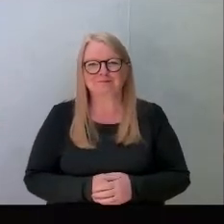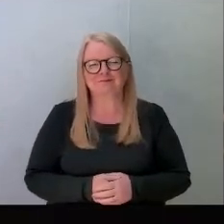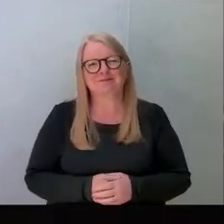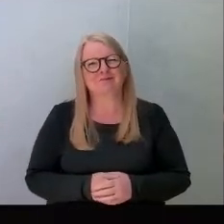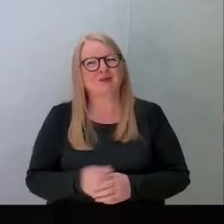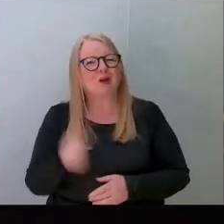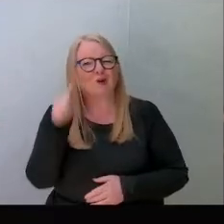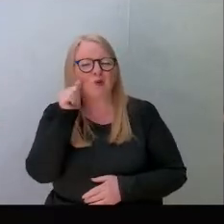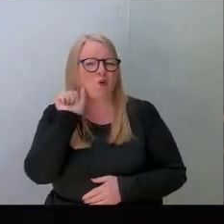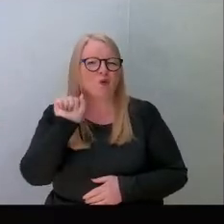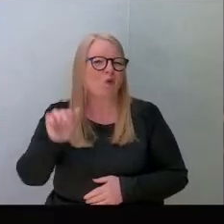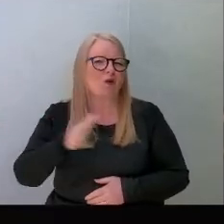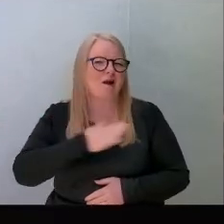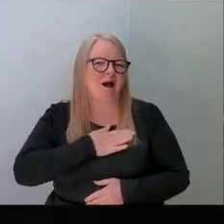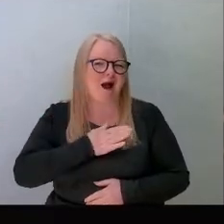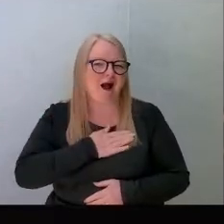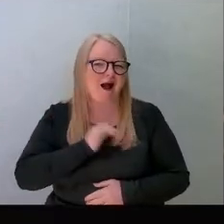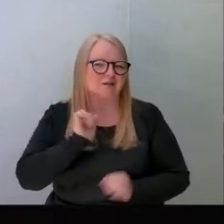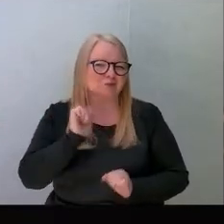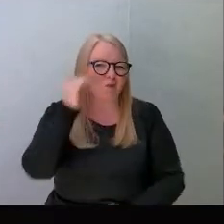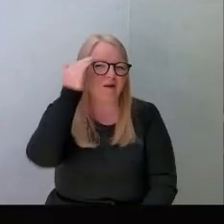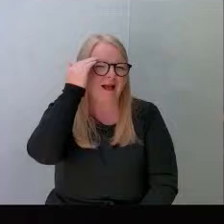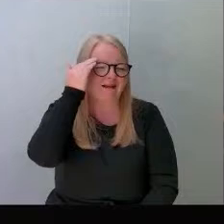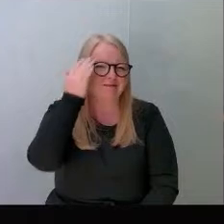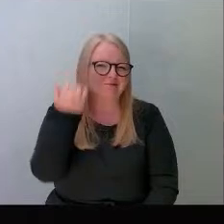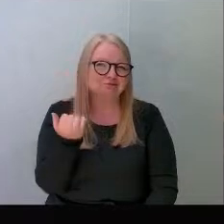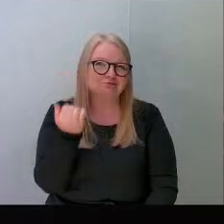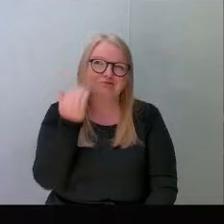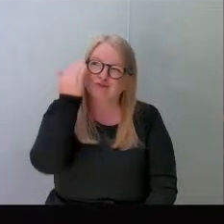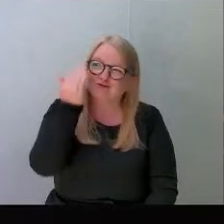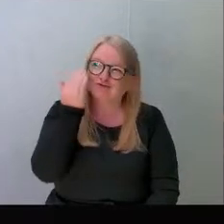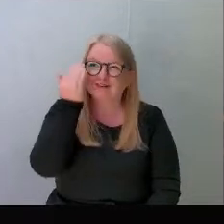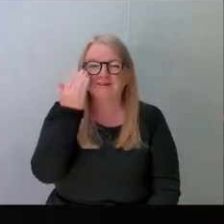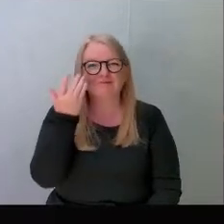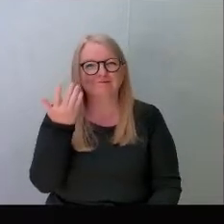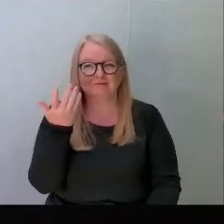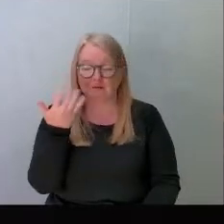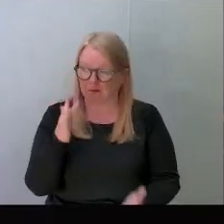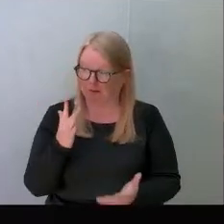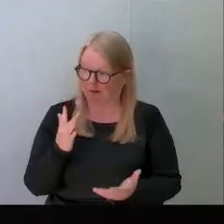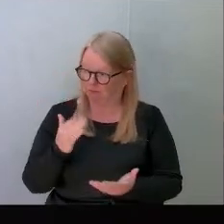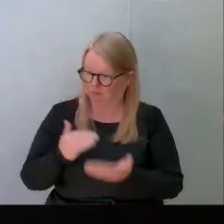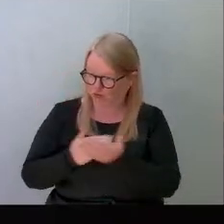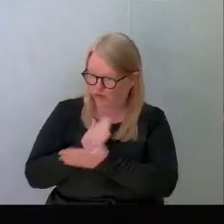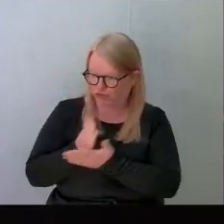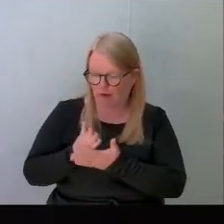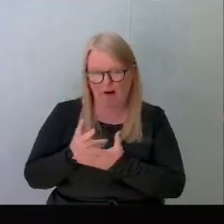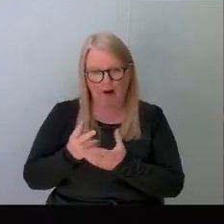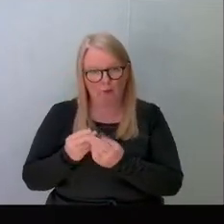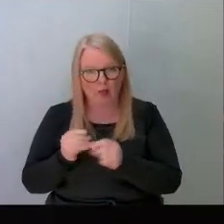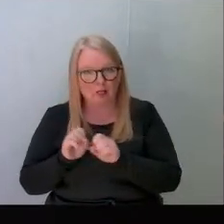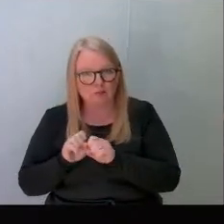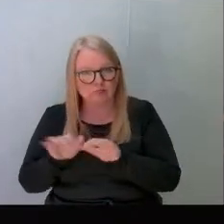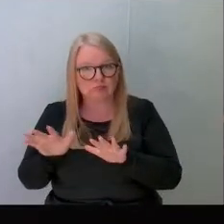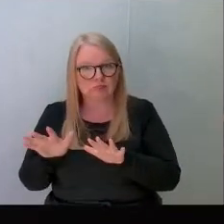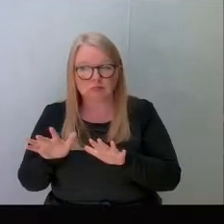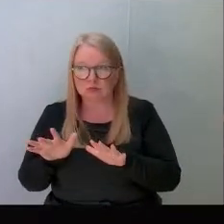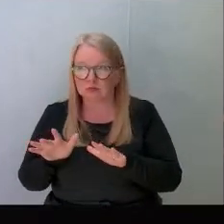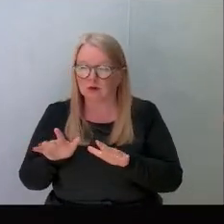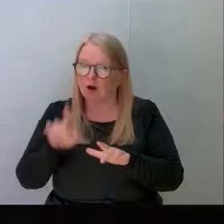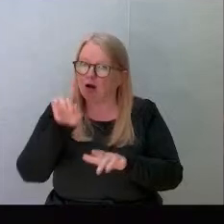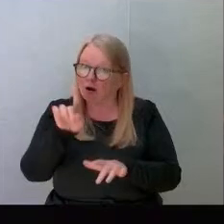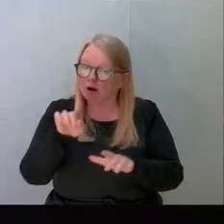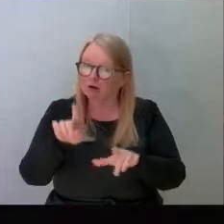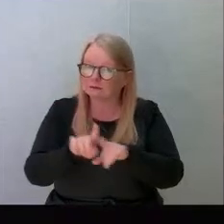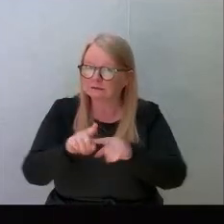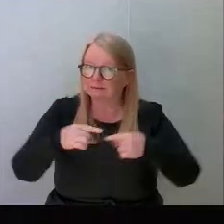your own heart and mind your hopes and dreams, and you may have shared those with the people that matter to you. Or, if you're anything like